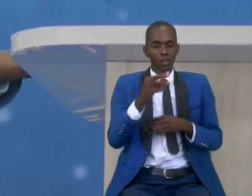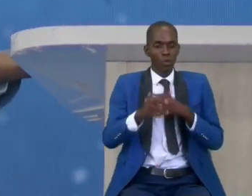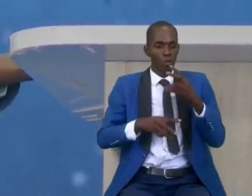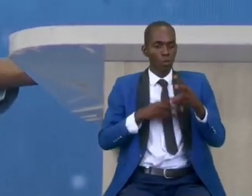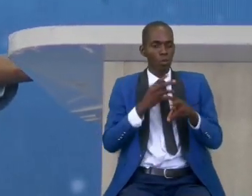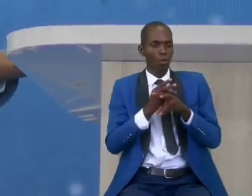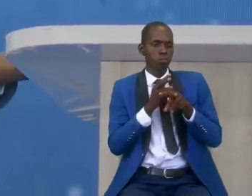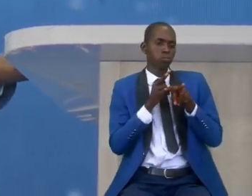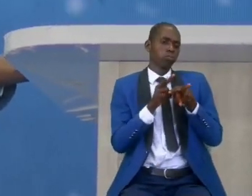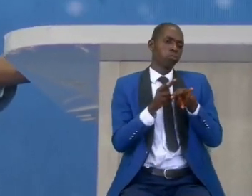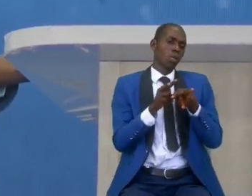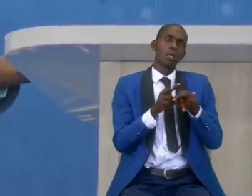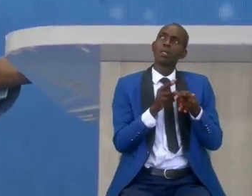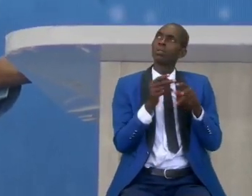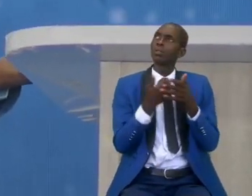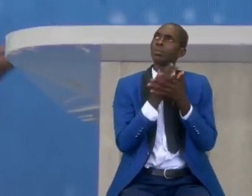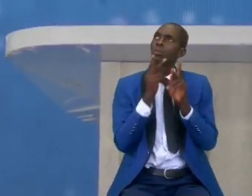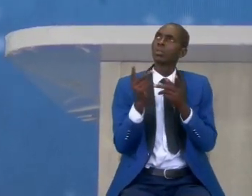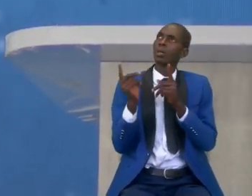new